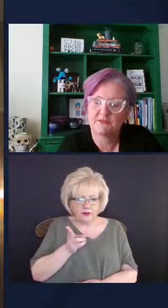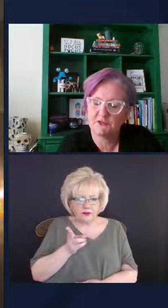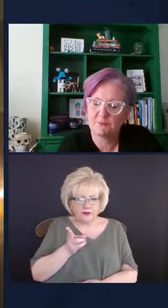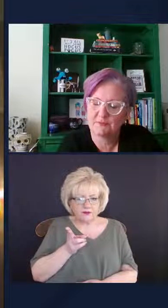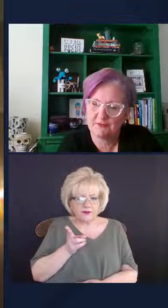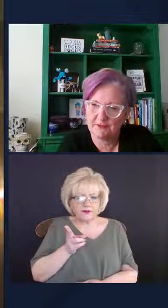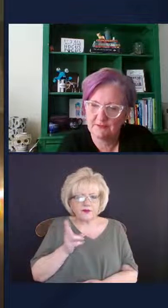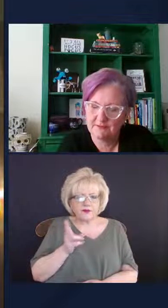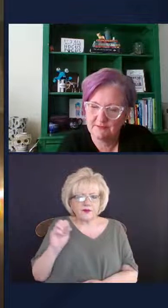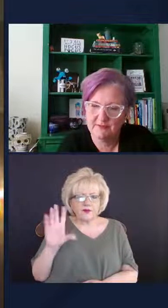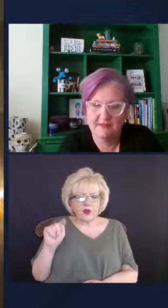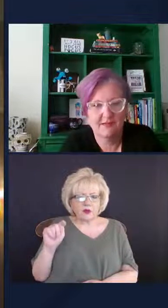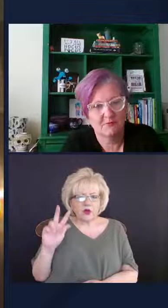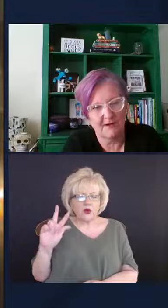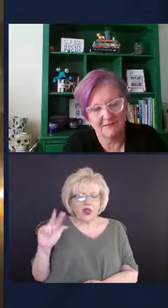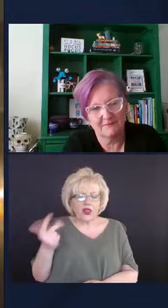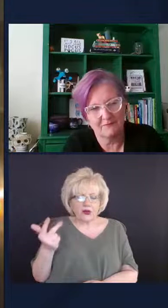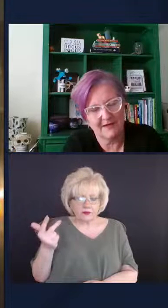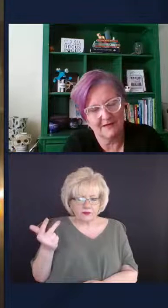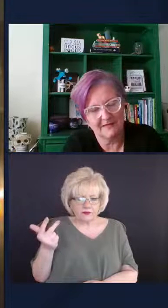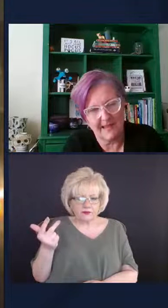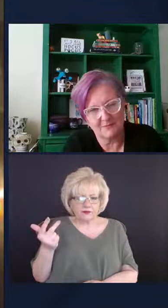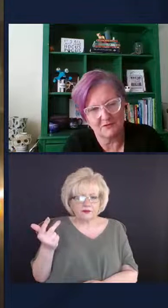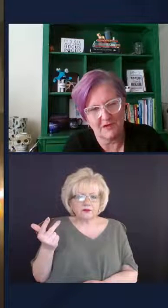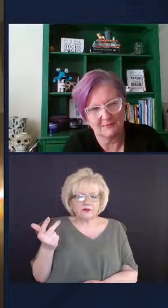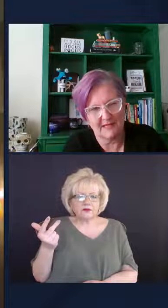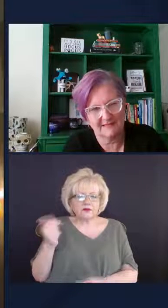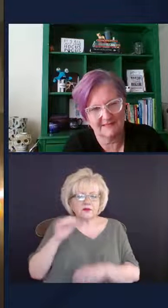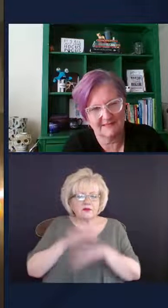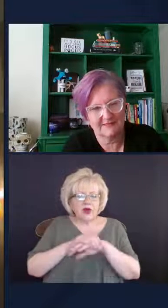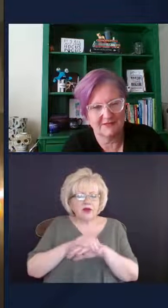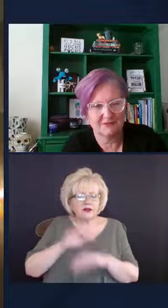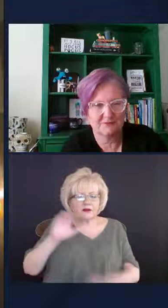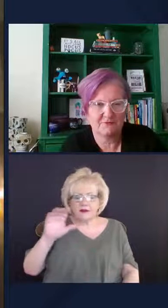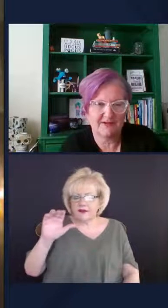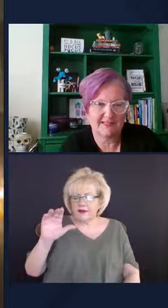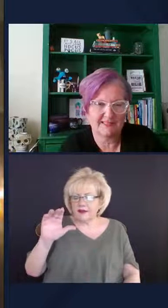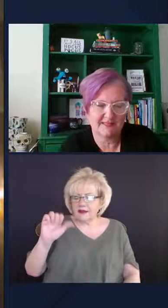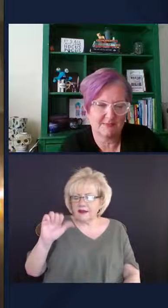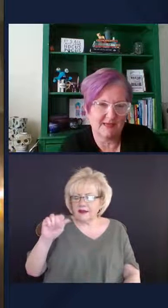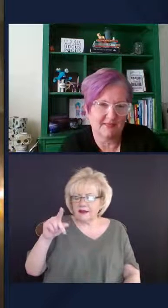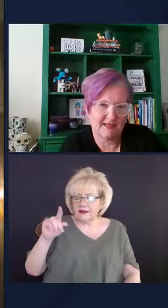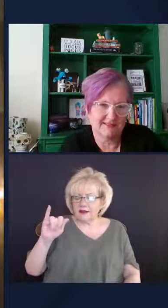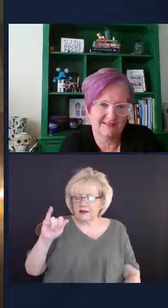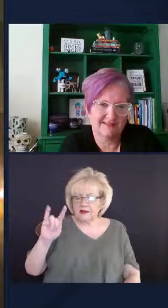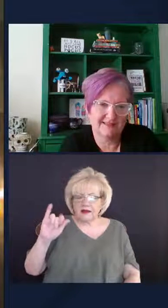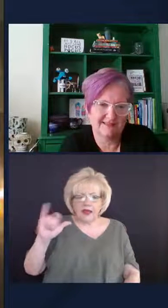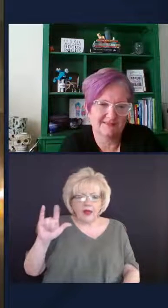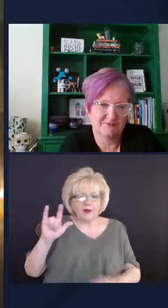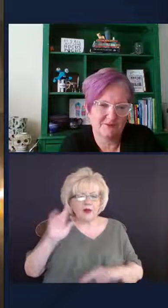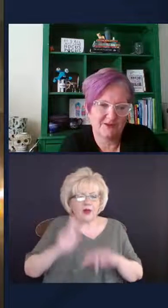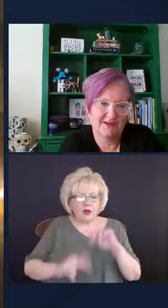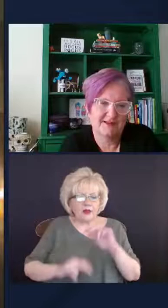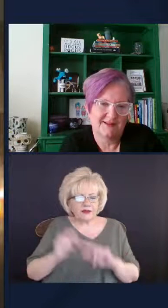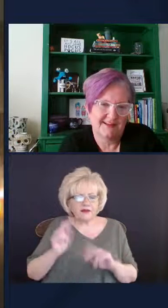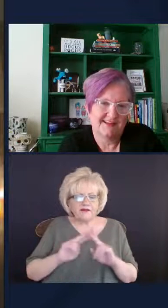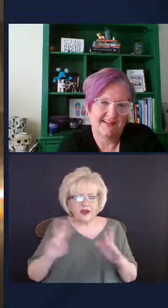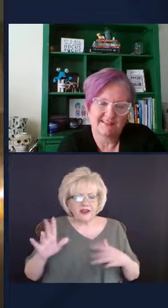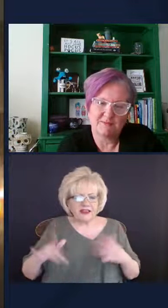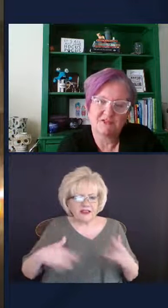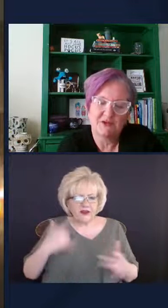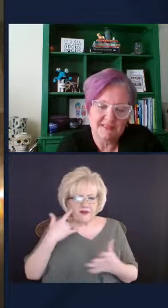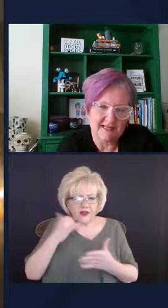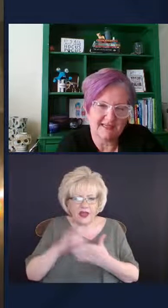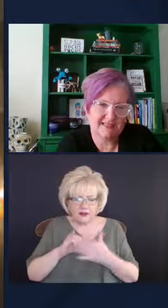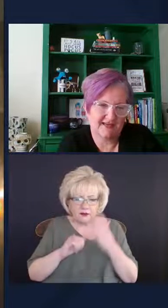on October 3rd, Yes, right on the Capitol complex. So very excited about that. And that'll be fun.